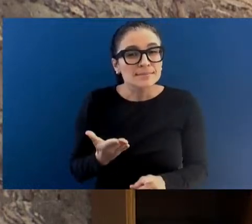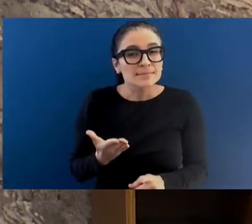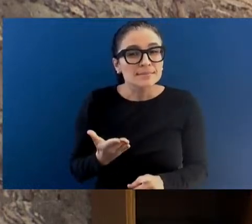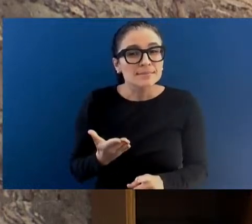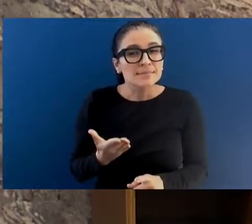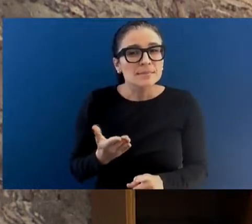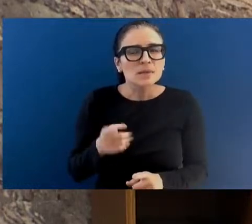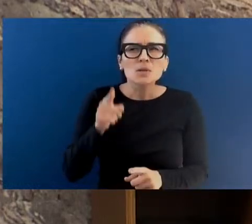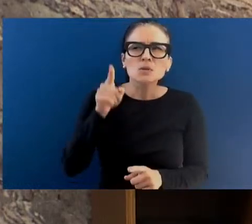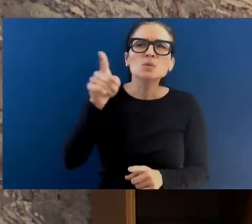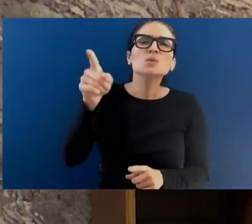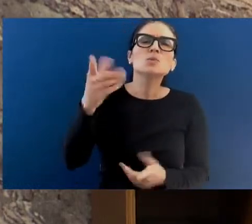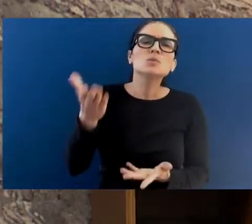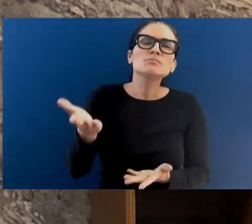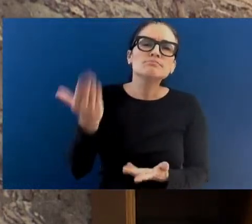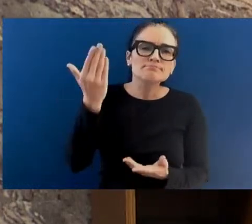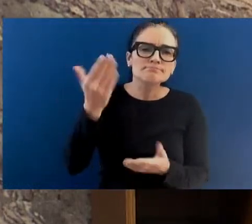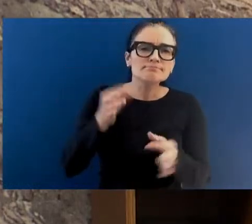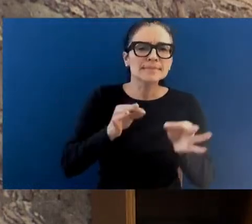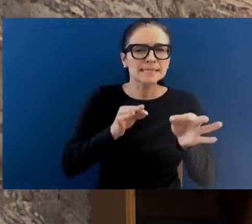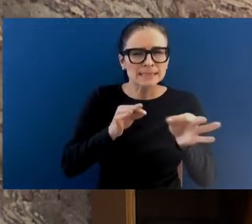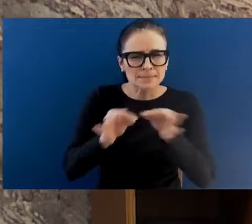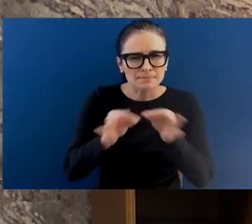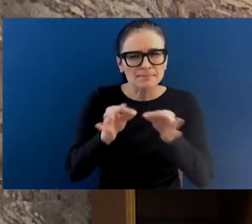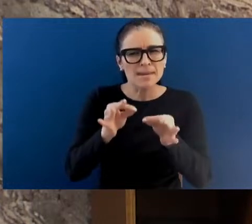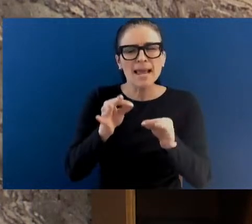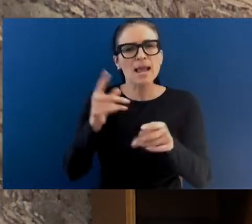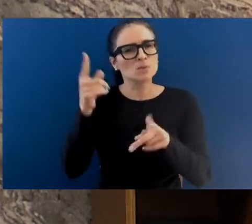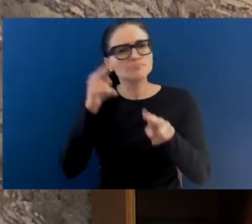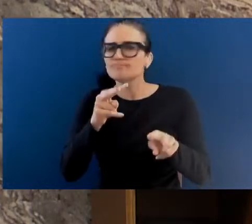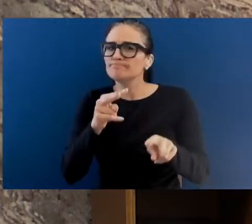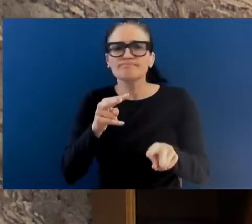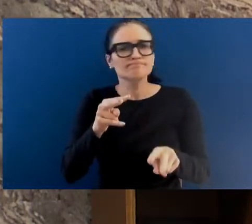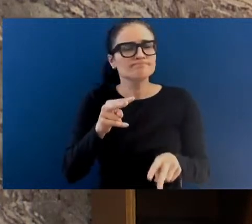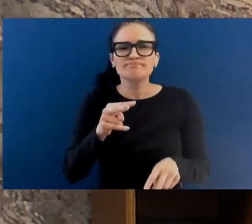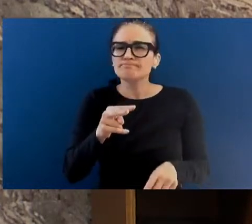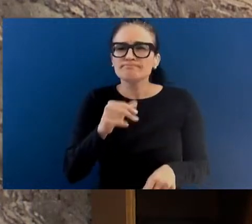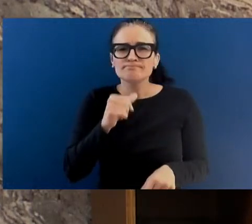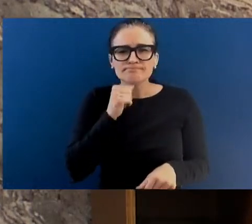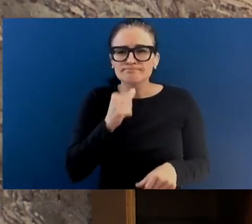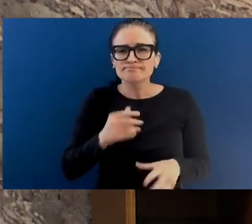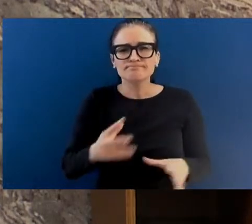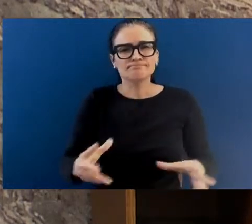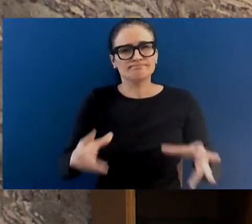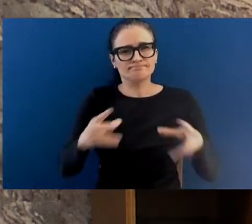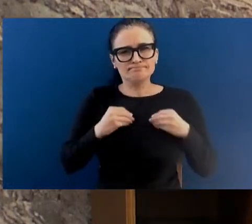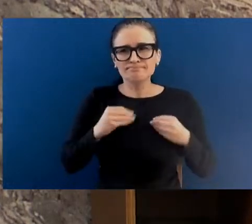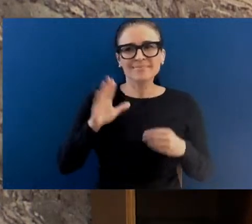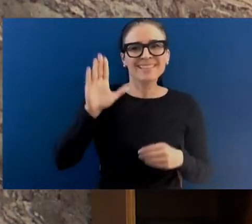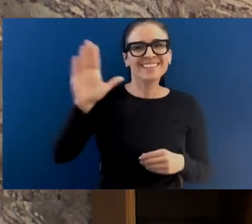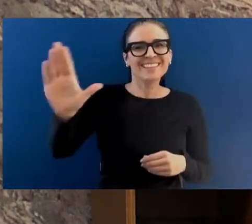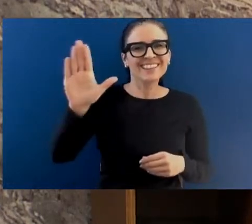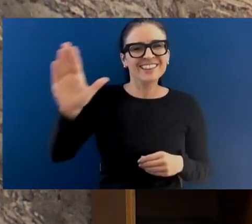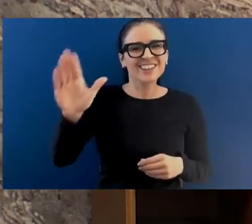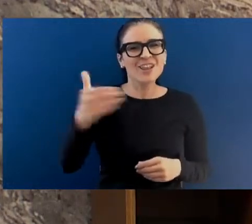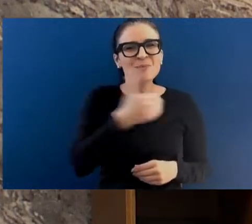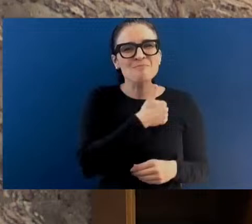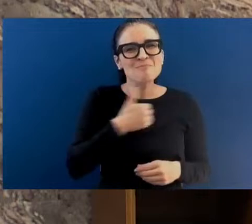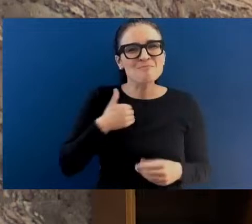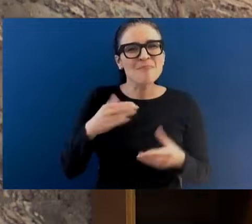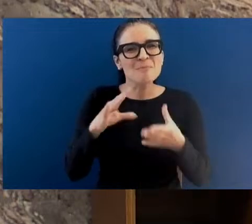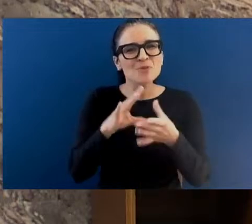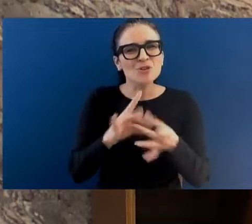are comments that continue to be made by members of his own caucus. Exactly. The member from